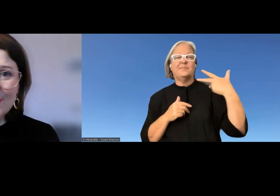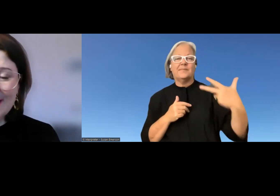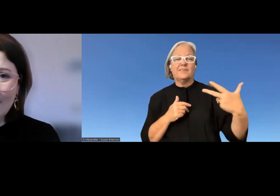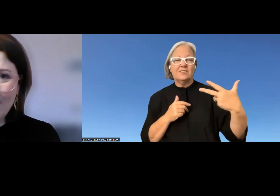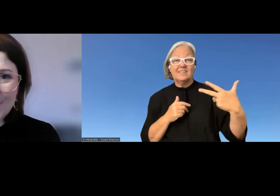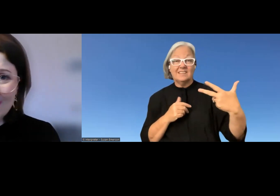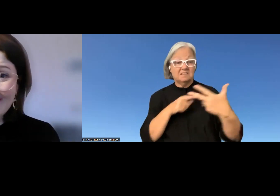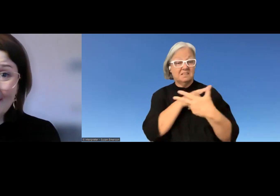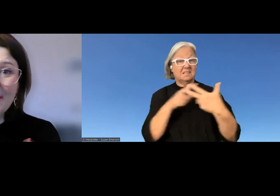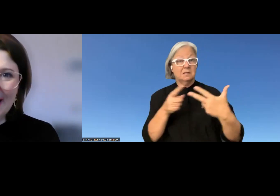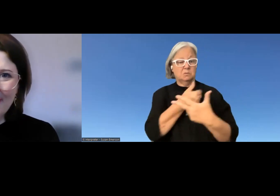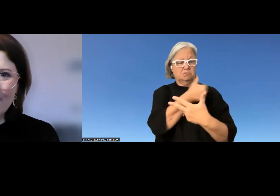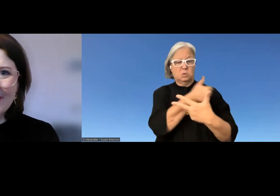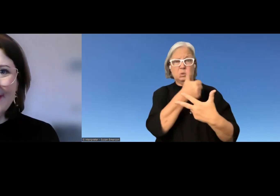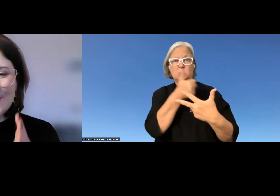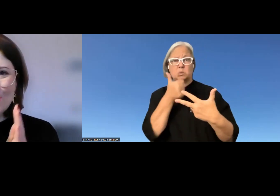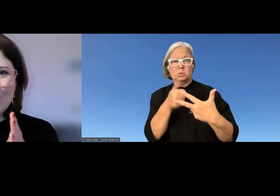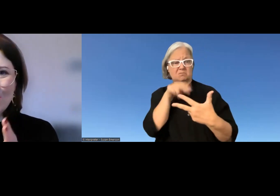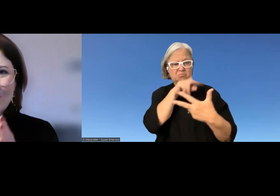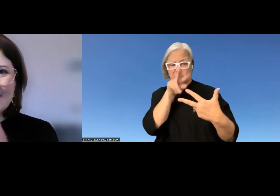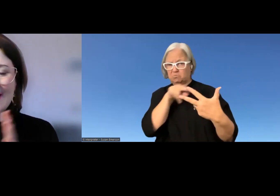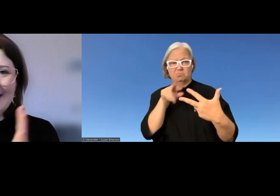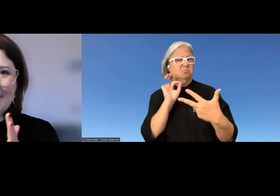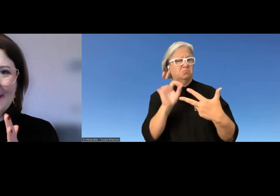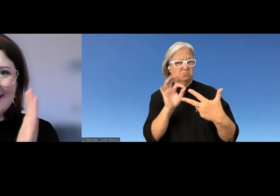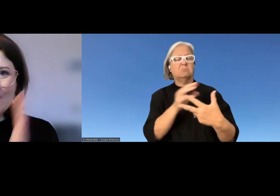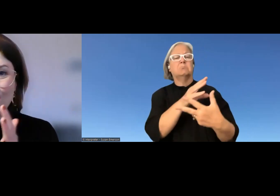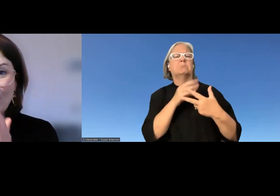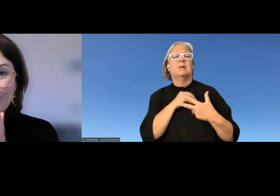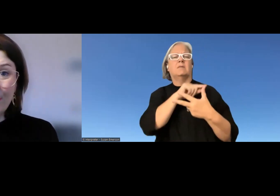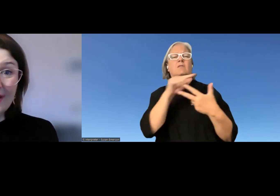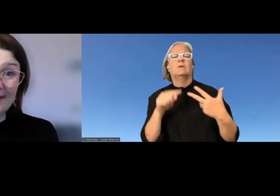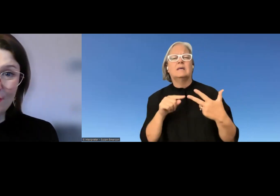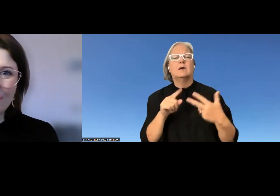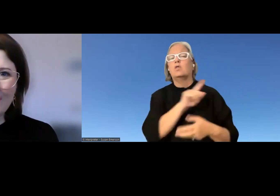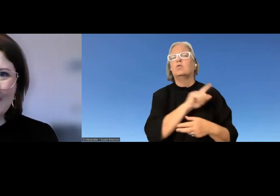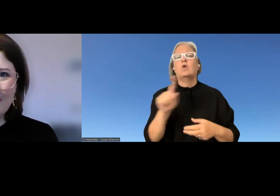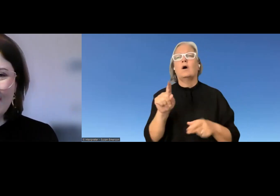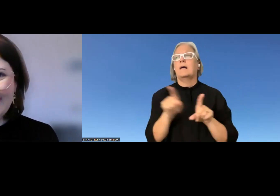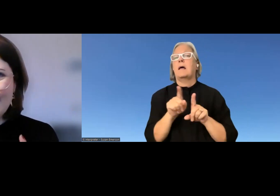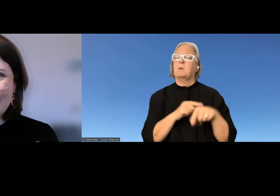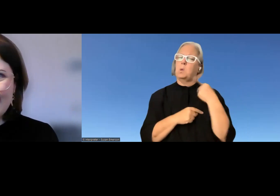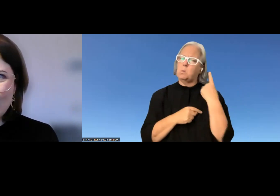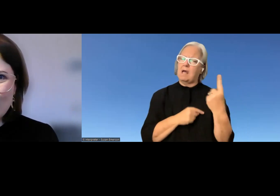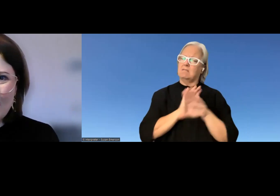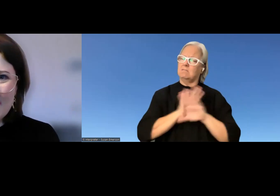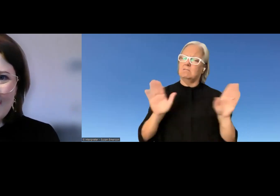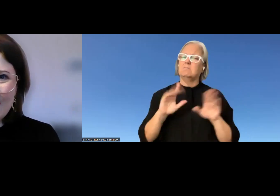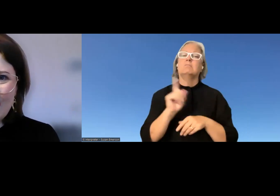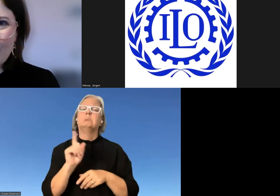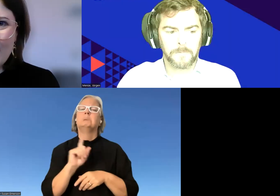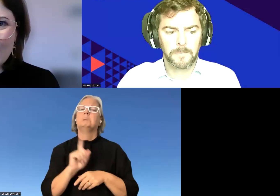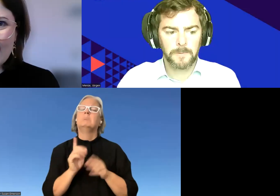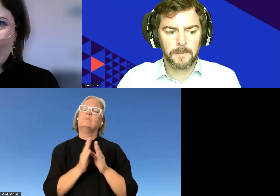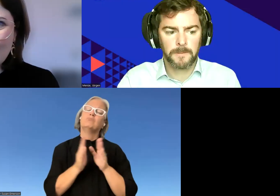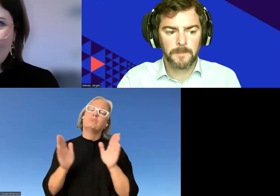very good evaluations and they become an awardee. So we do not limit it to one per category, for example, if that is also perhaps an